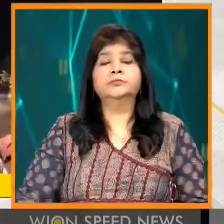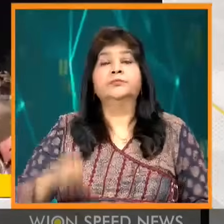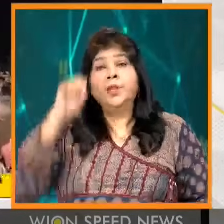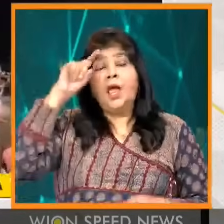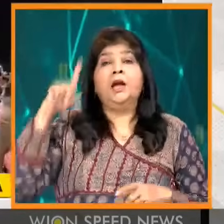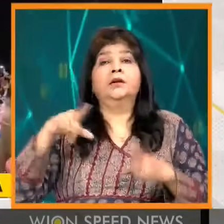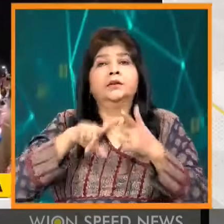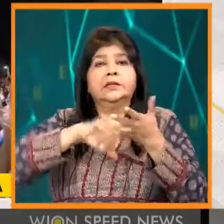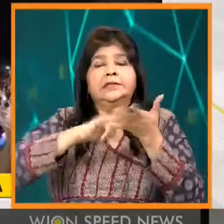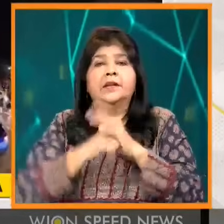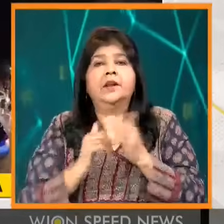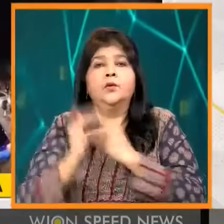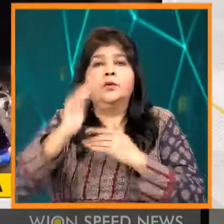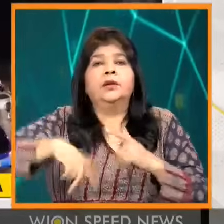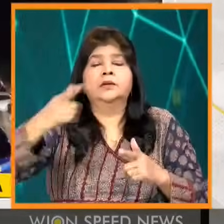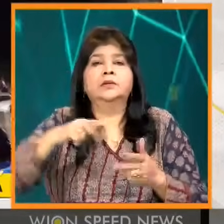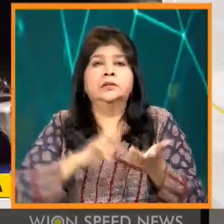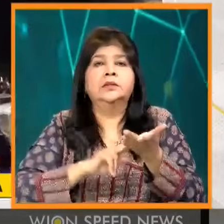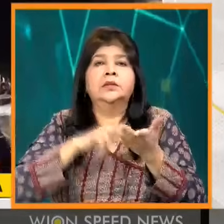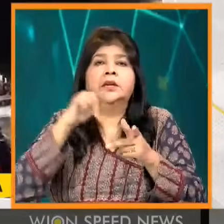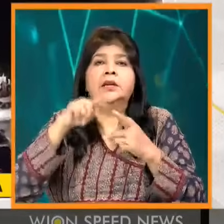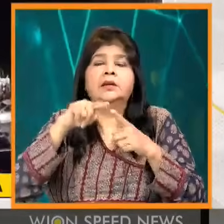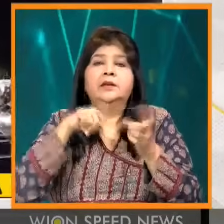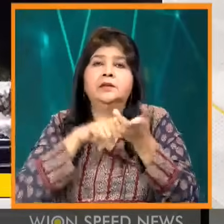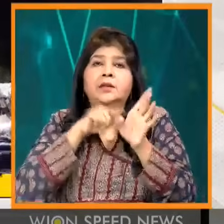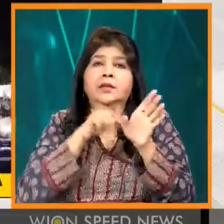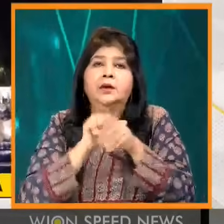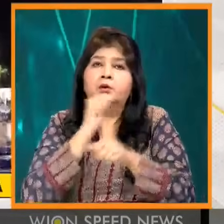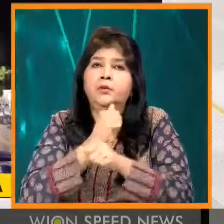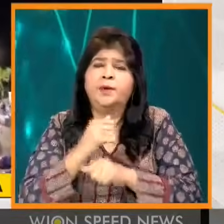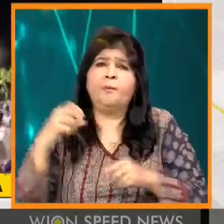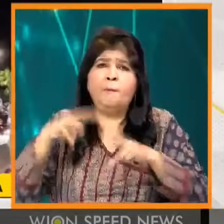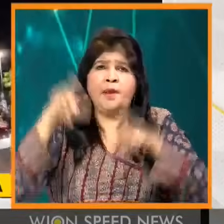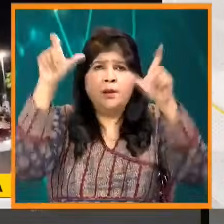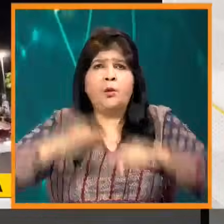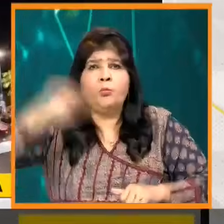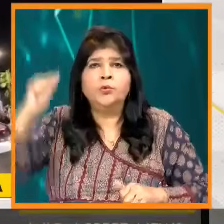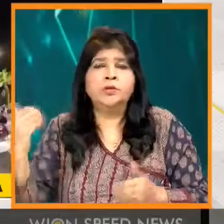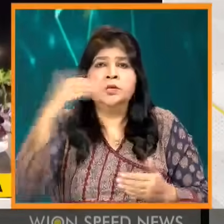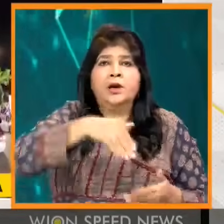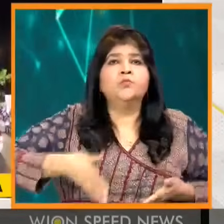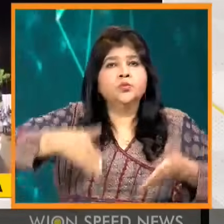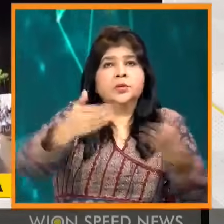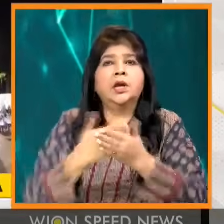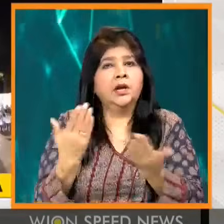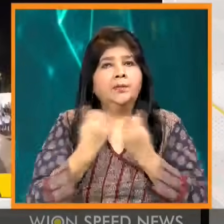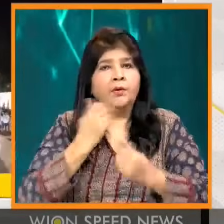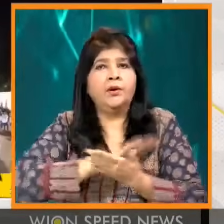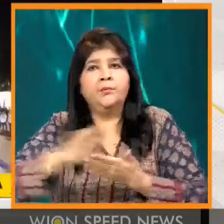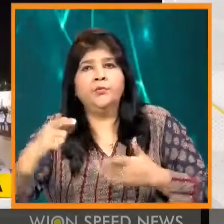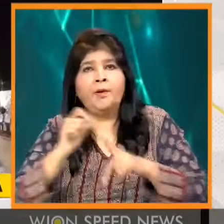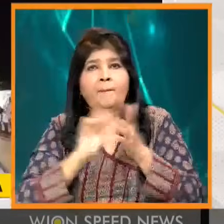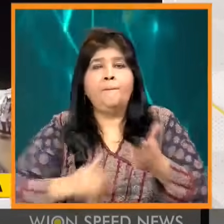Anger in Israel is growing against the Netanyahu government, and thousands of protesters have taken to the streets demanding the removal of